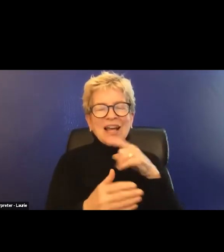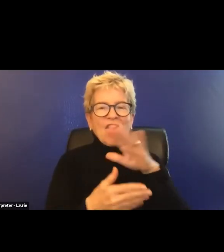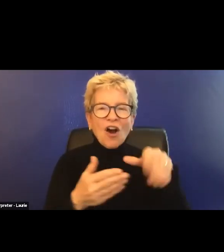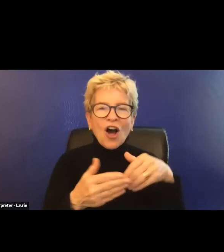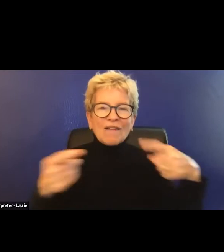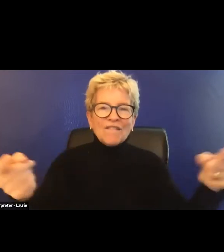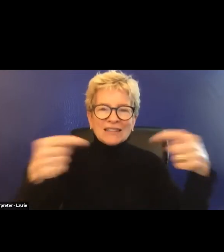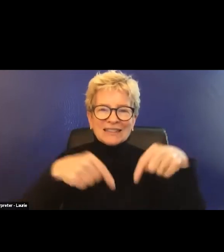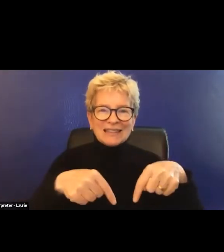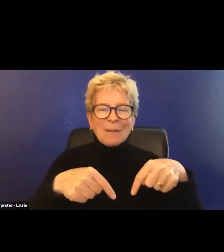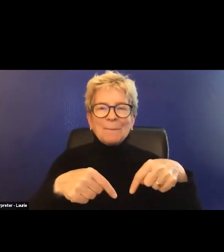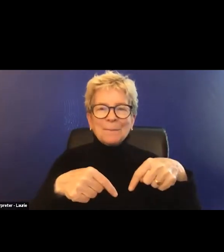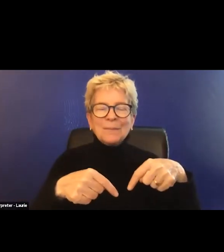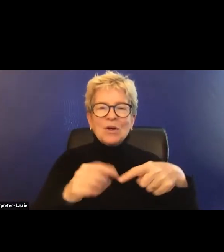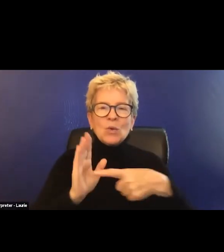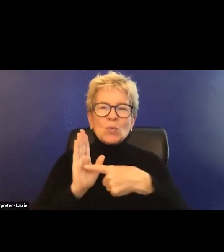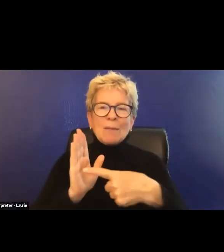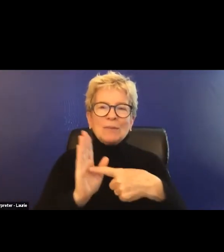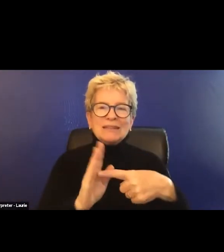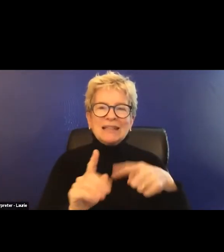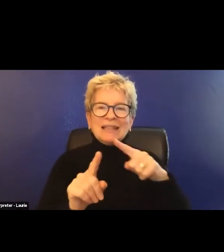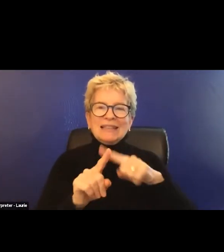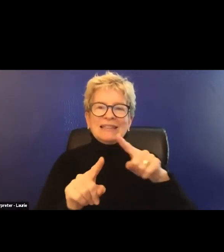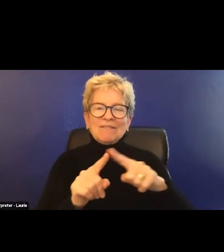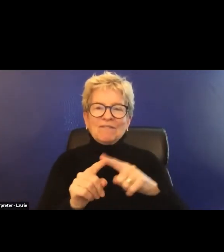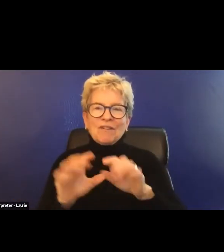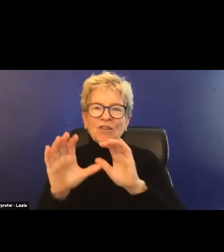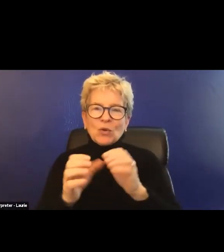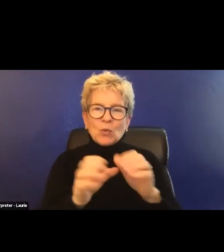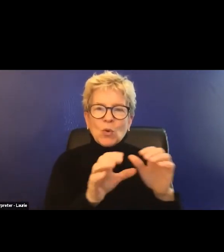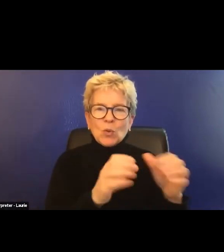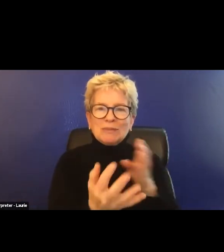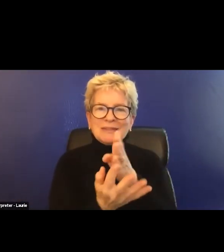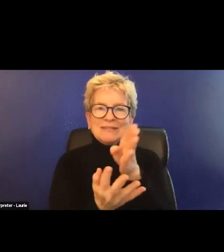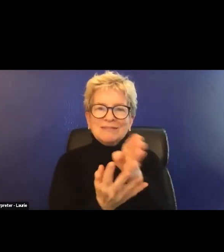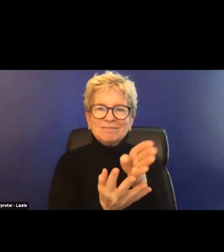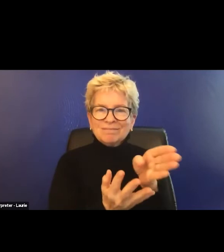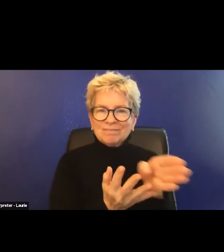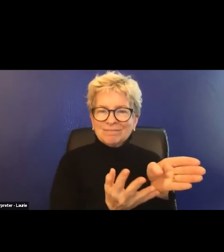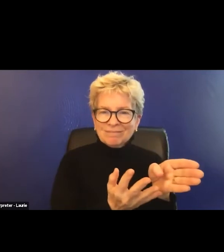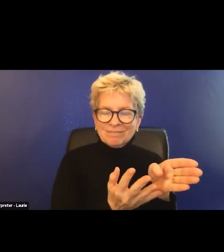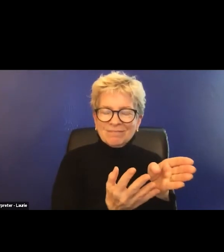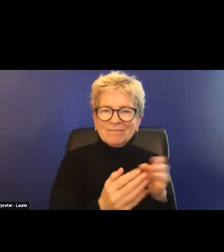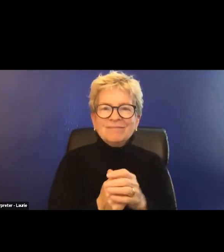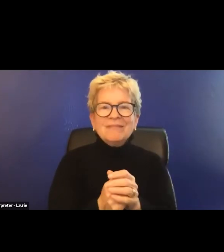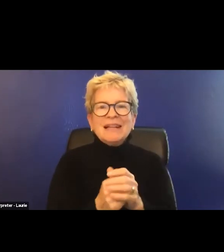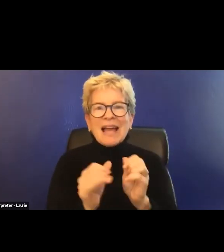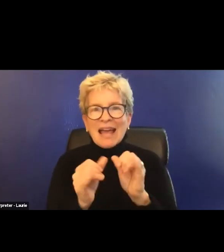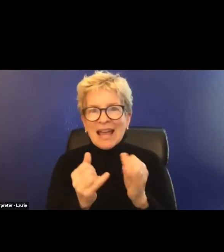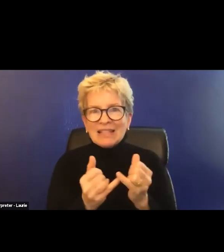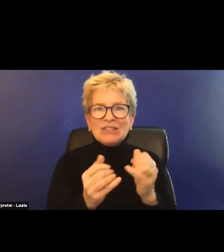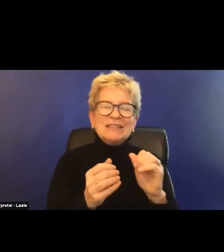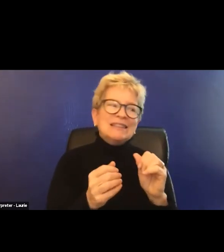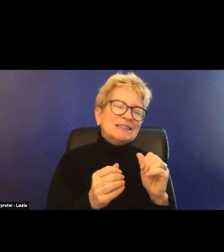come representing different individuals, organizations, agencies, have our own